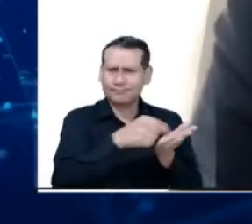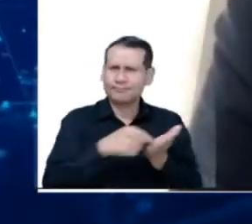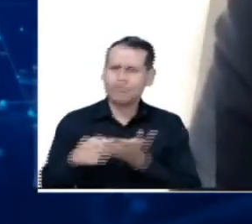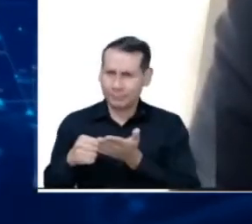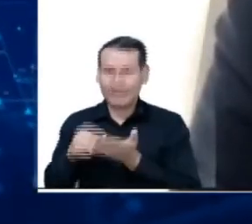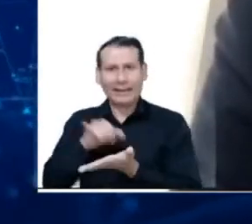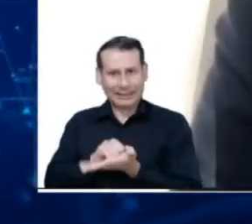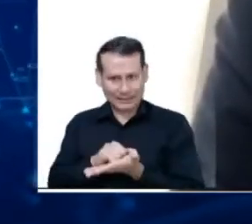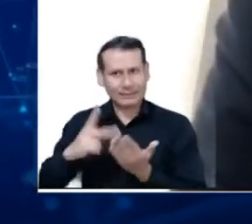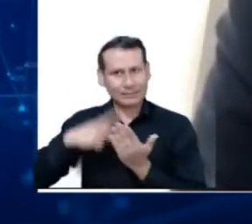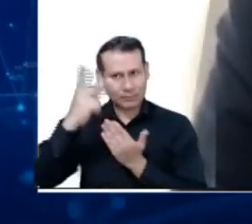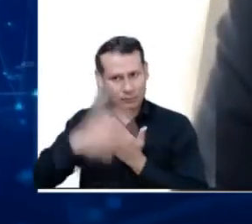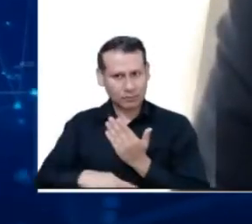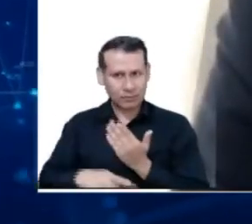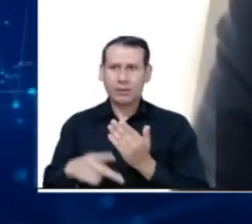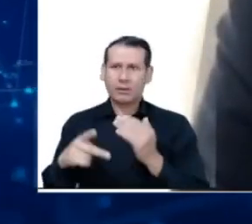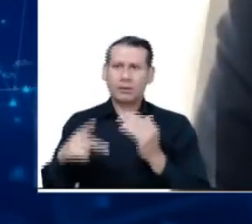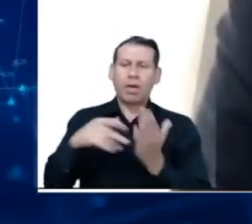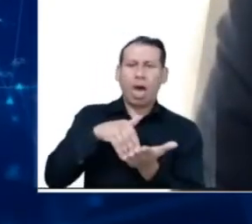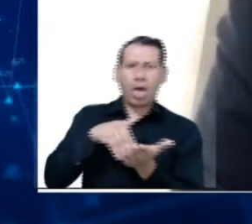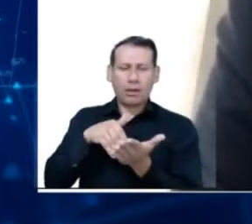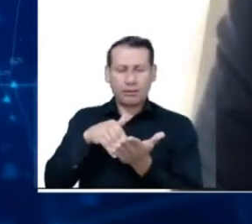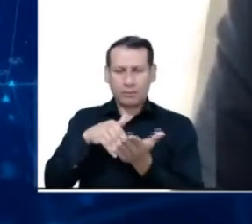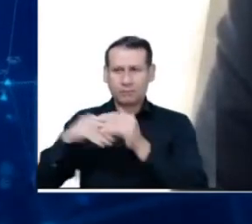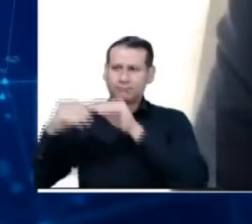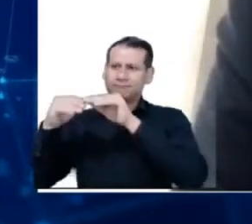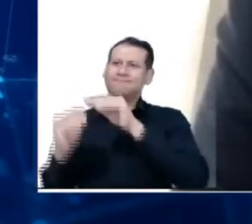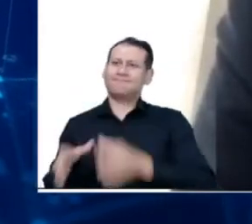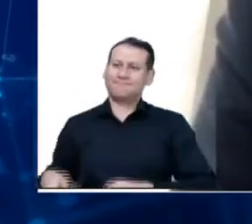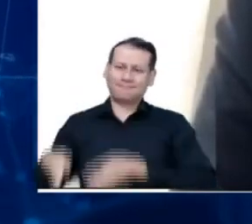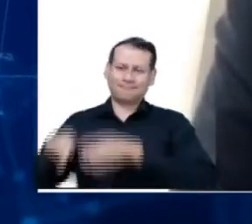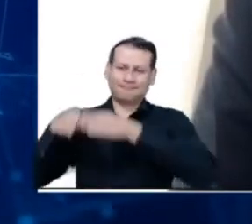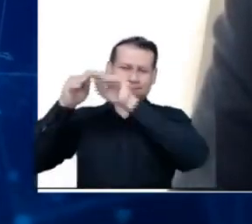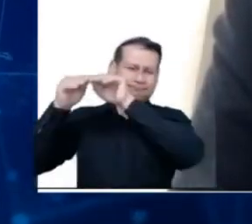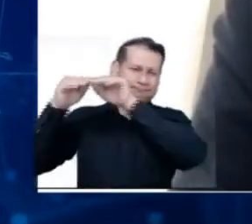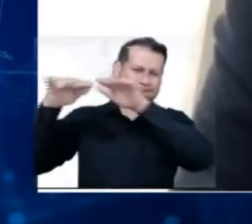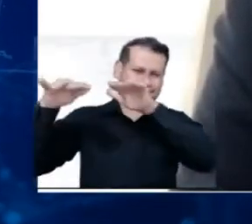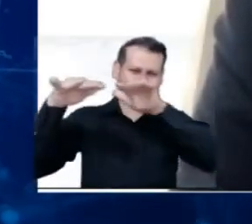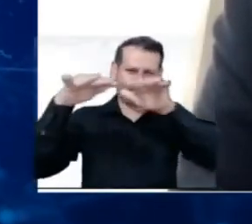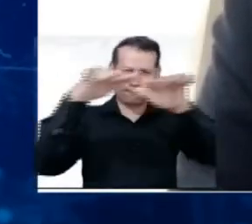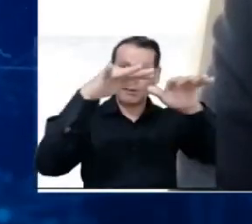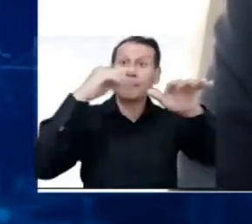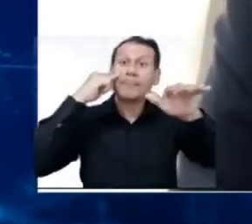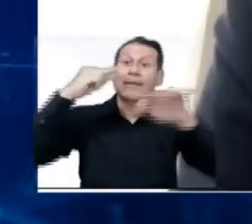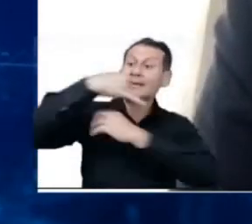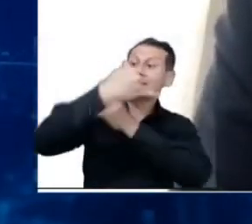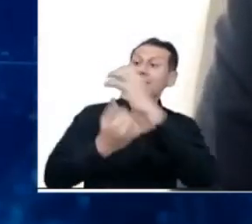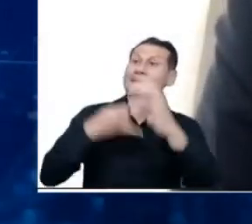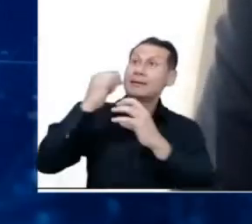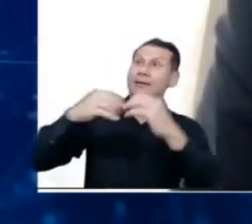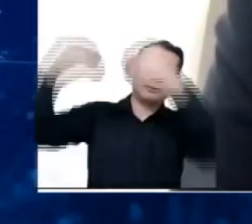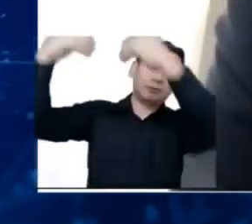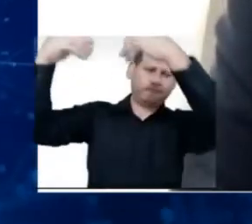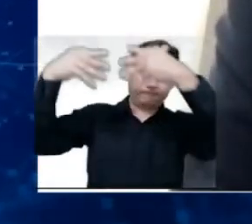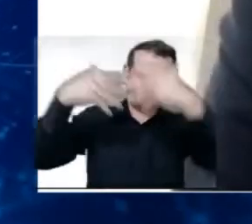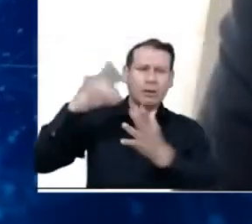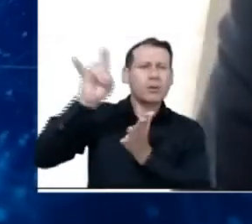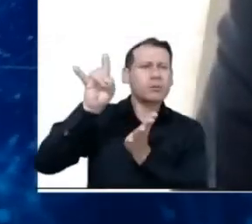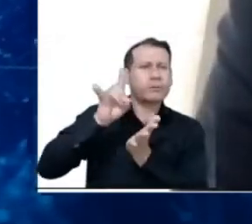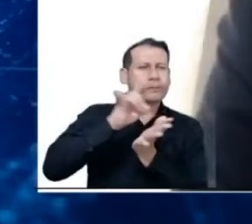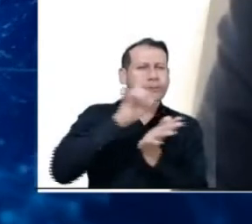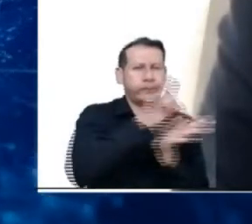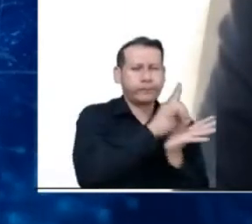it's actually to have this stability, that this spectrum that they will be using, these satellites, will be available for the